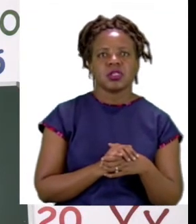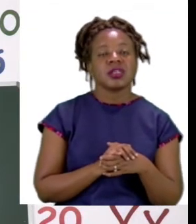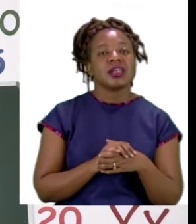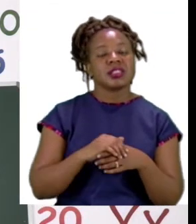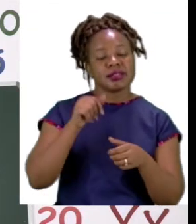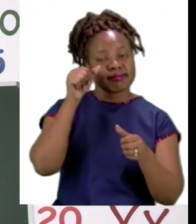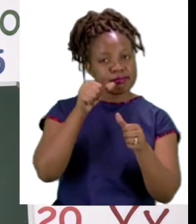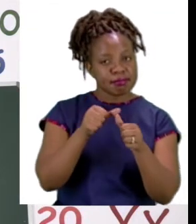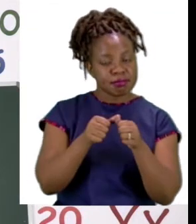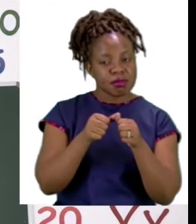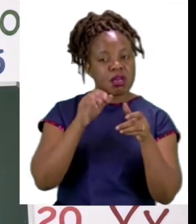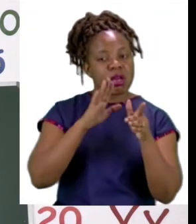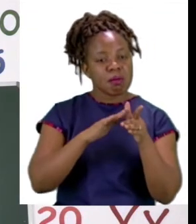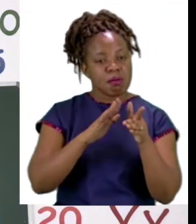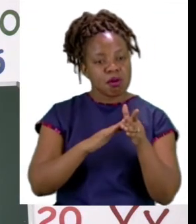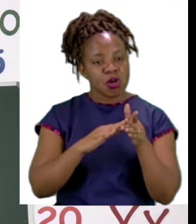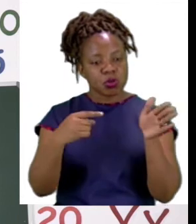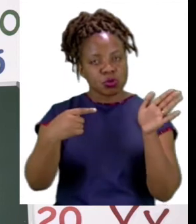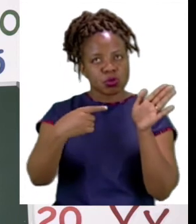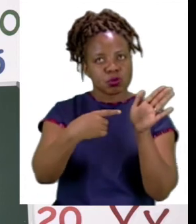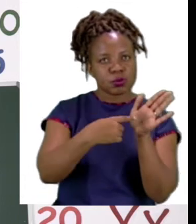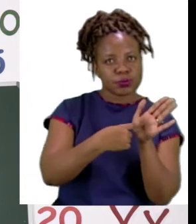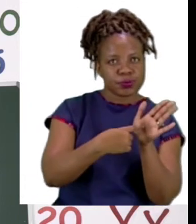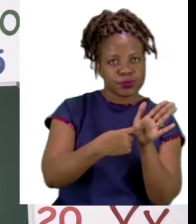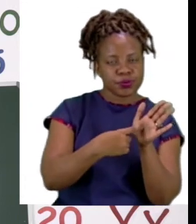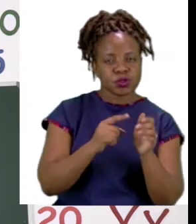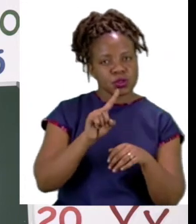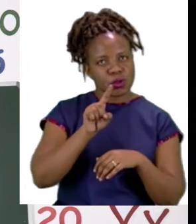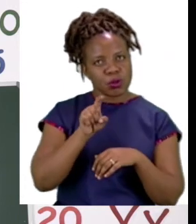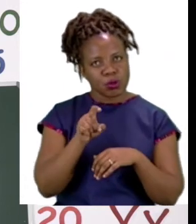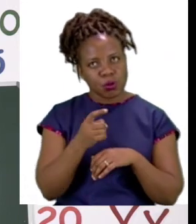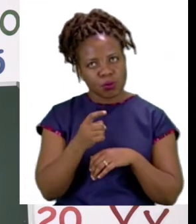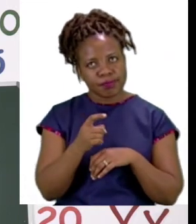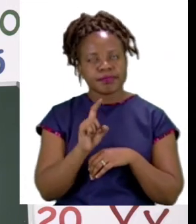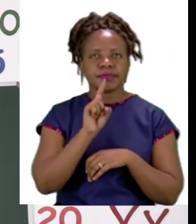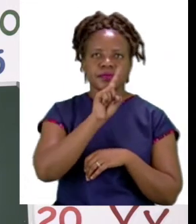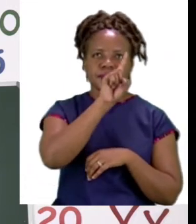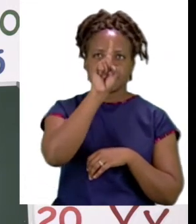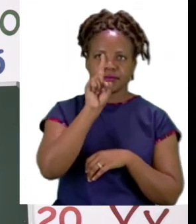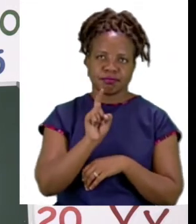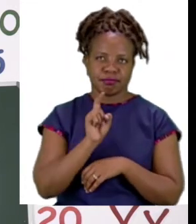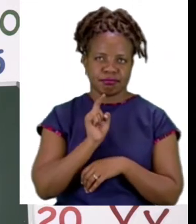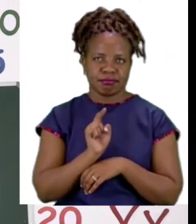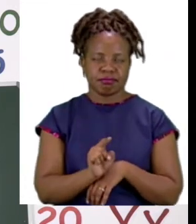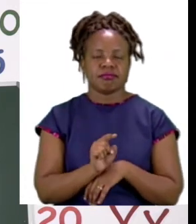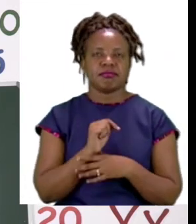punctuation, how to use a full stop, a comma, and a question mark as we